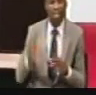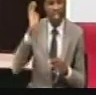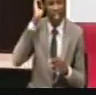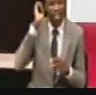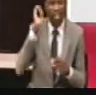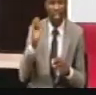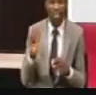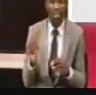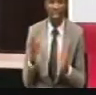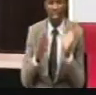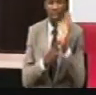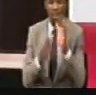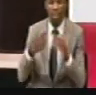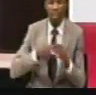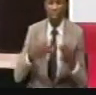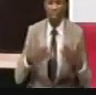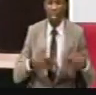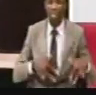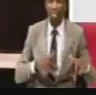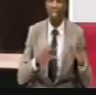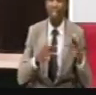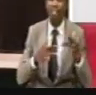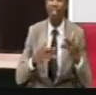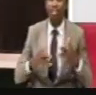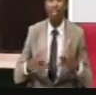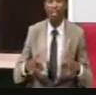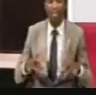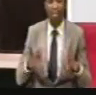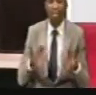To call my burdens